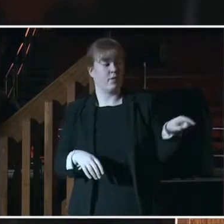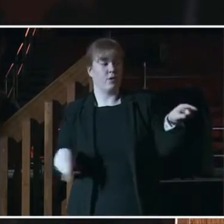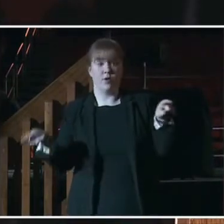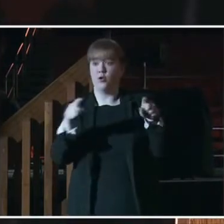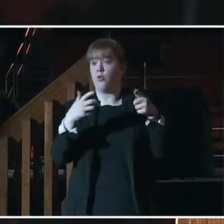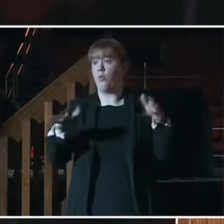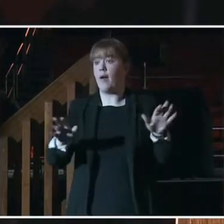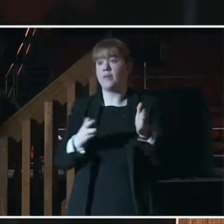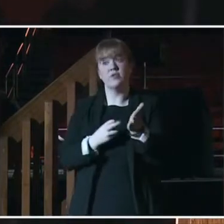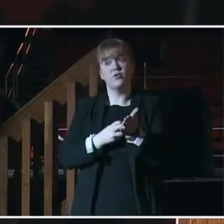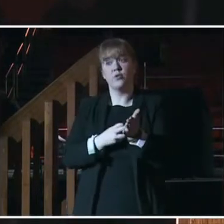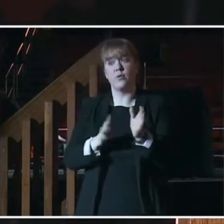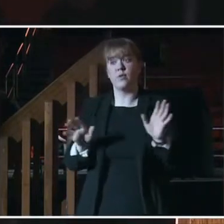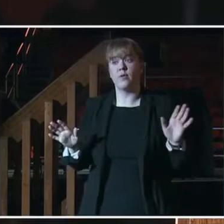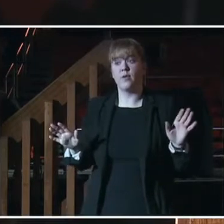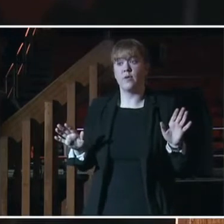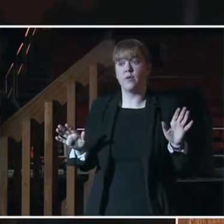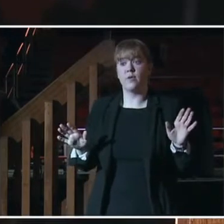truth.